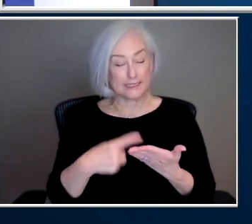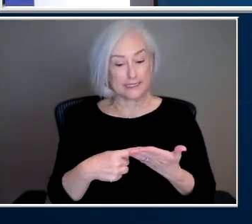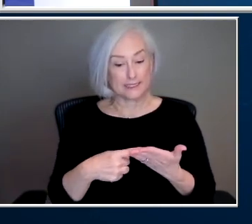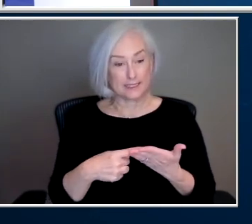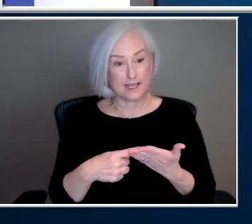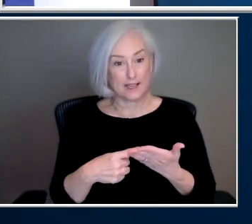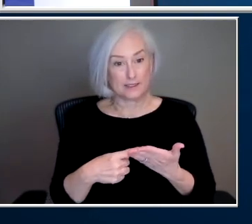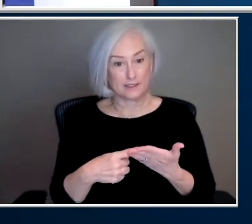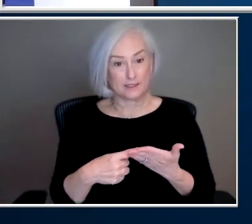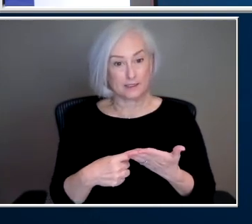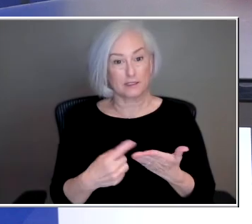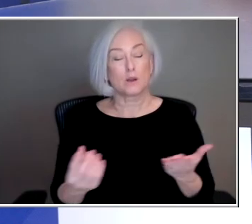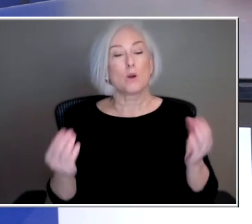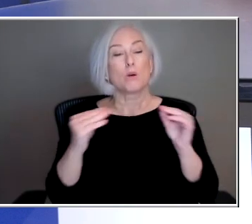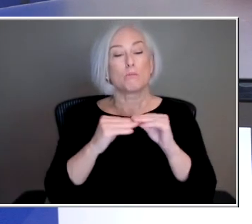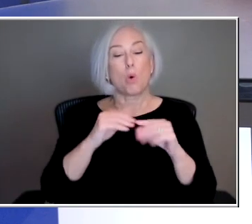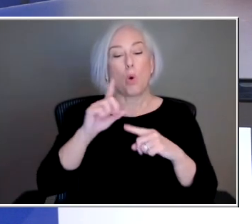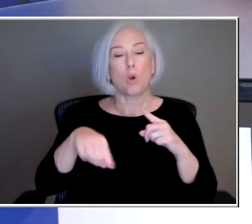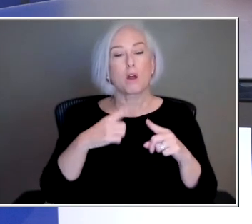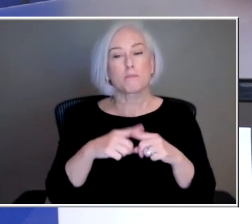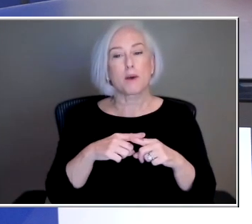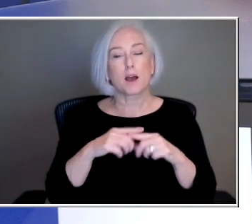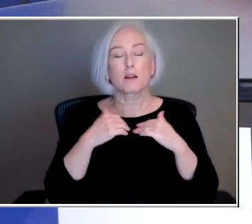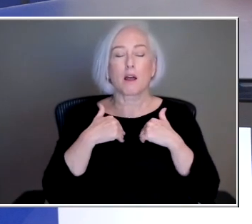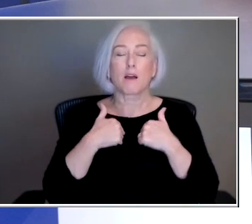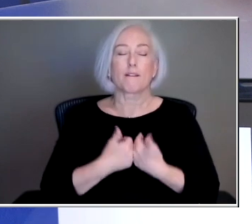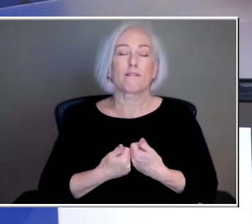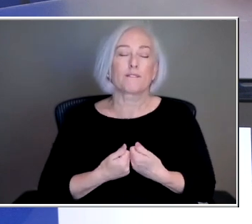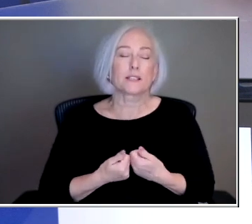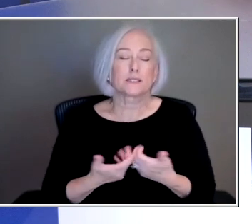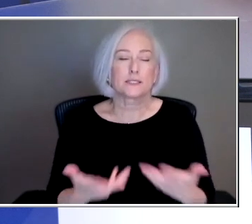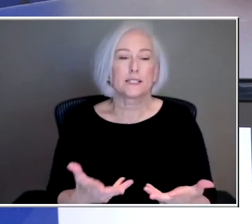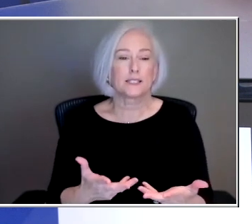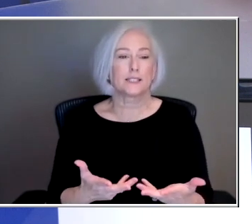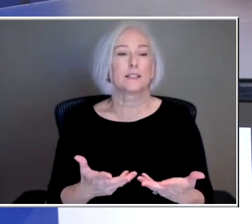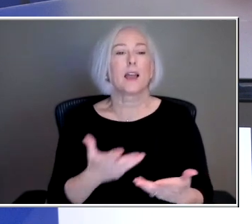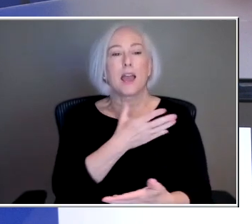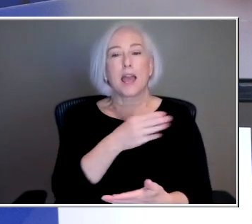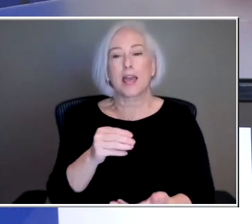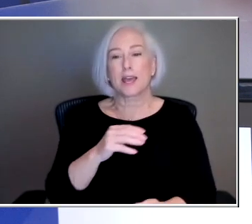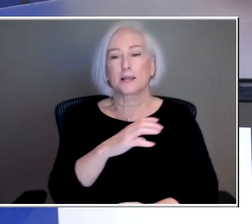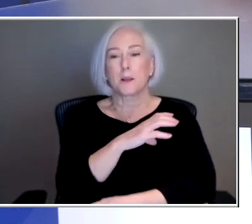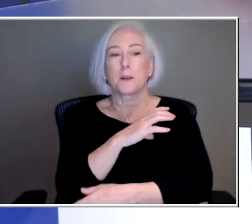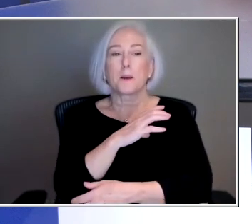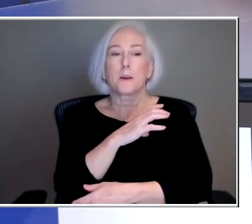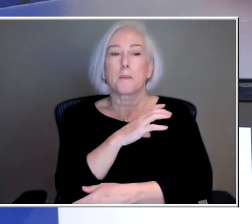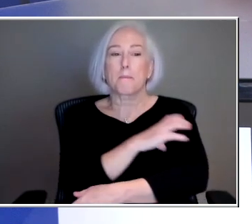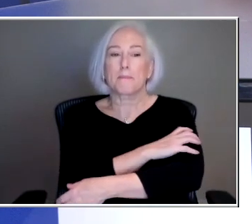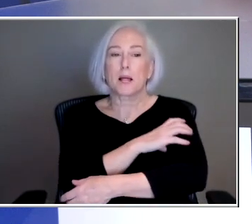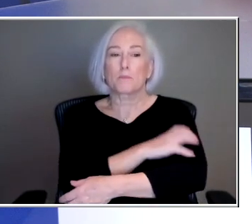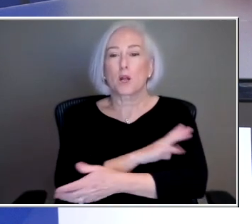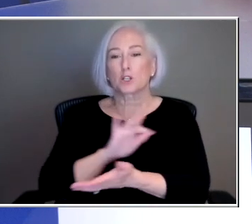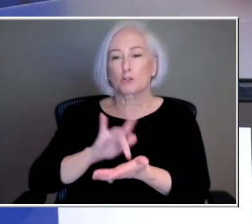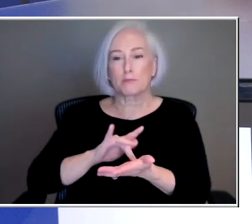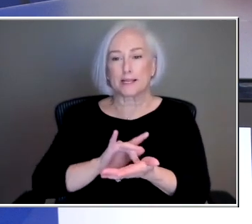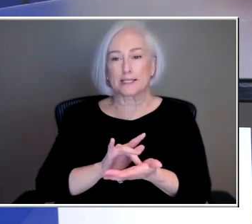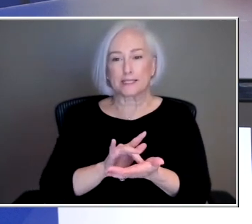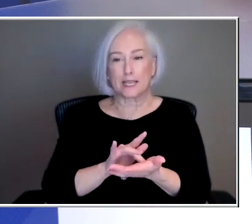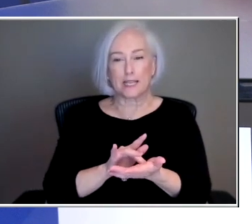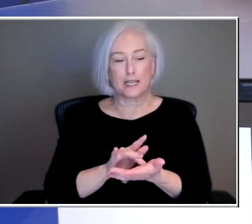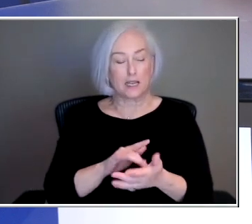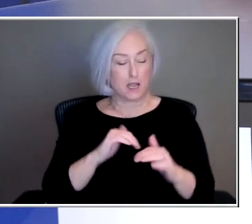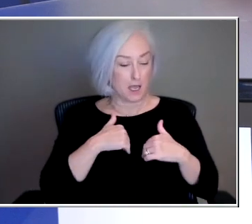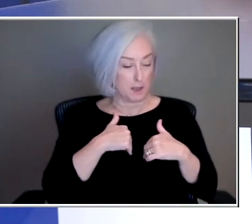more the issue of fatigue and blood pressure medication? I'm not sure if there's a connection between fatigue and blood